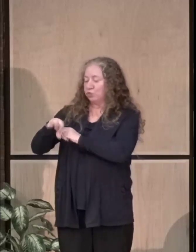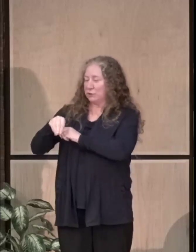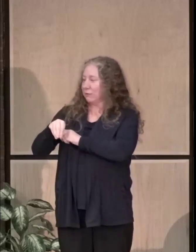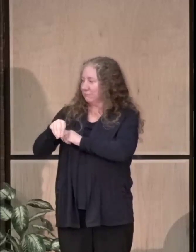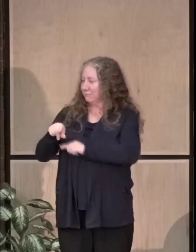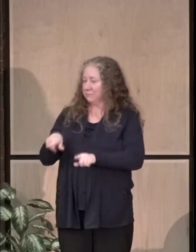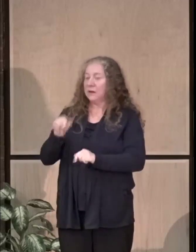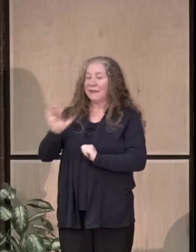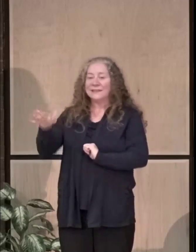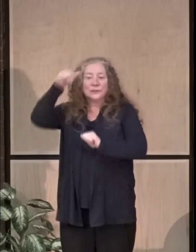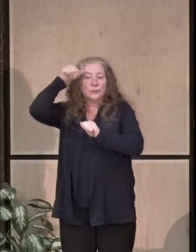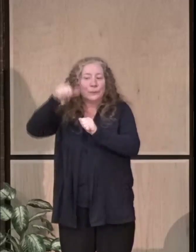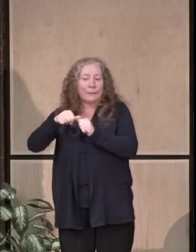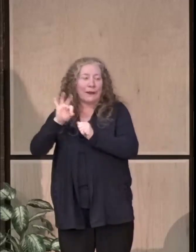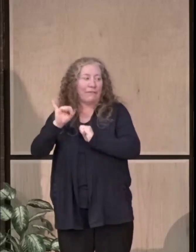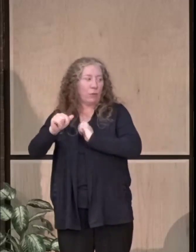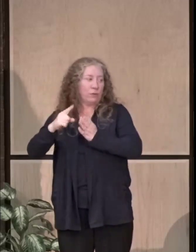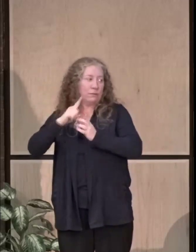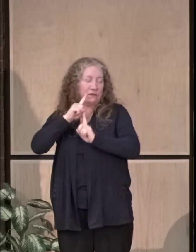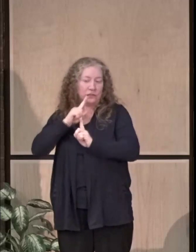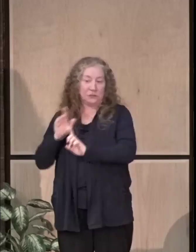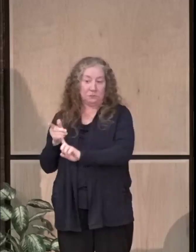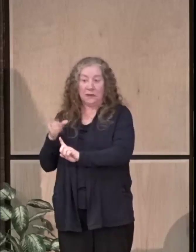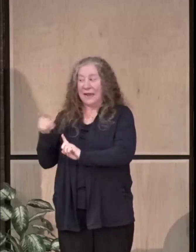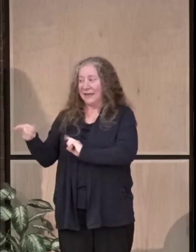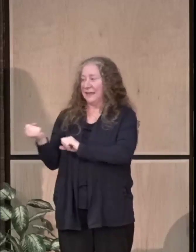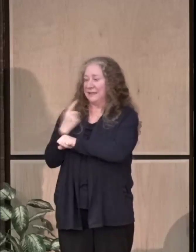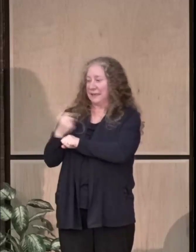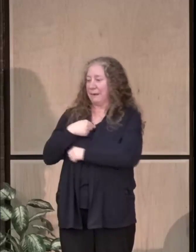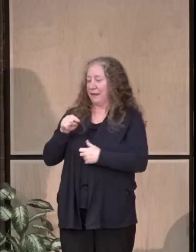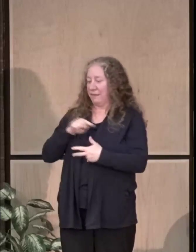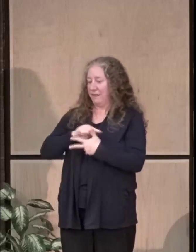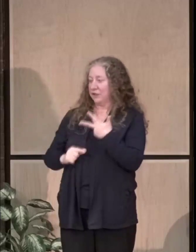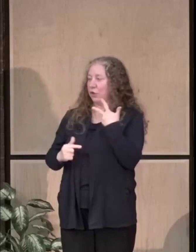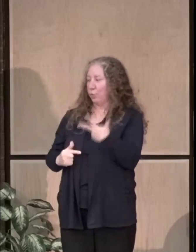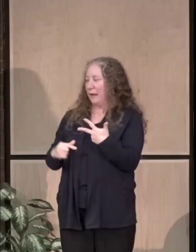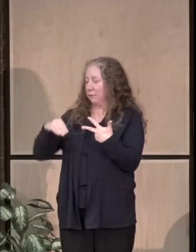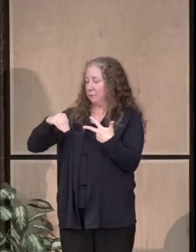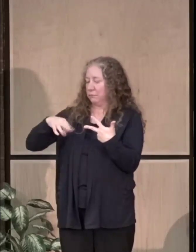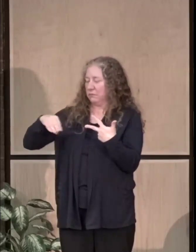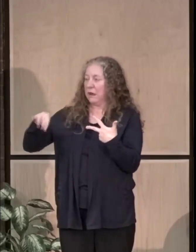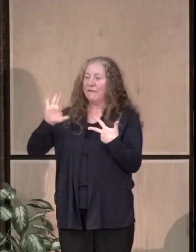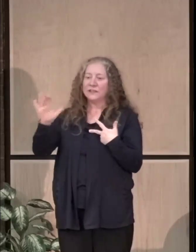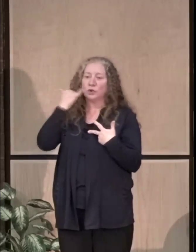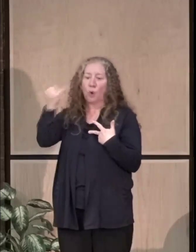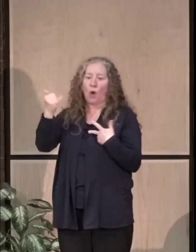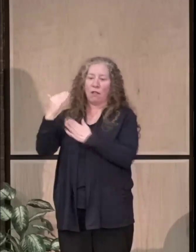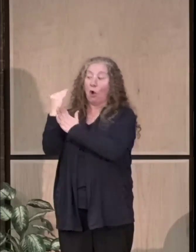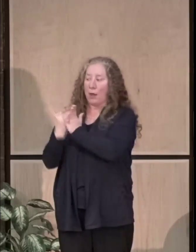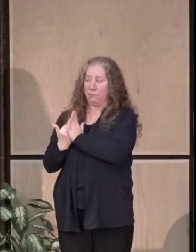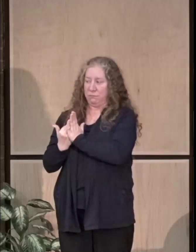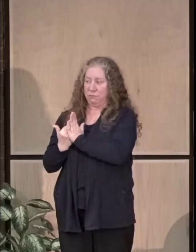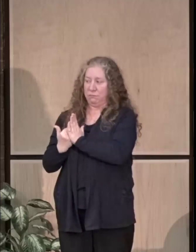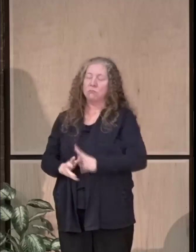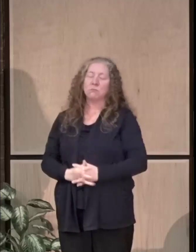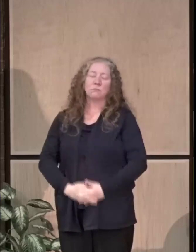That was his recollection of his conversation. And then he sent me the screenshot of his call log. Okay, well,